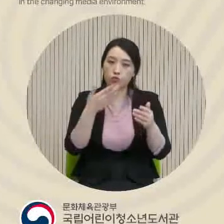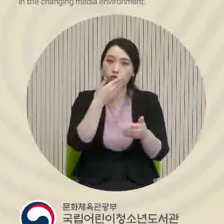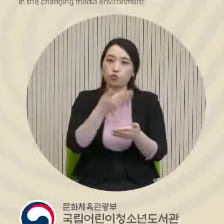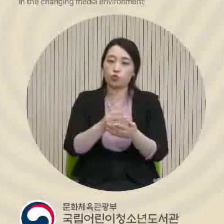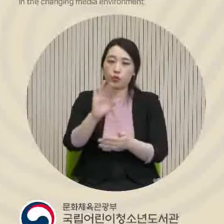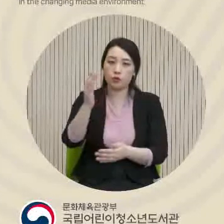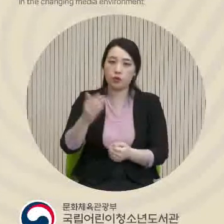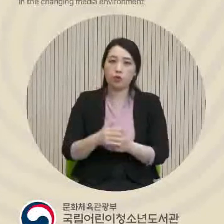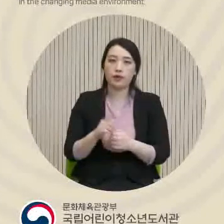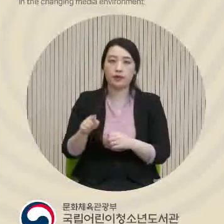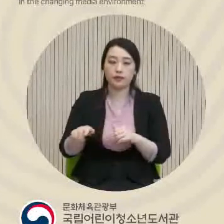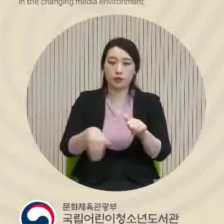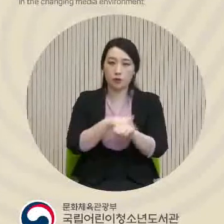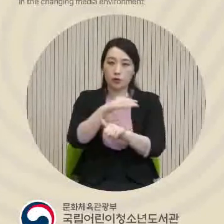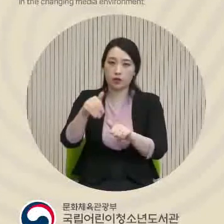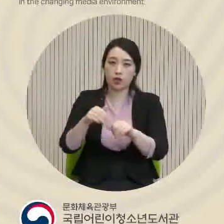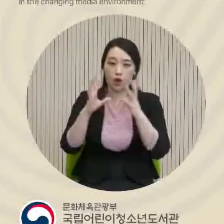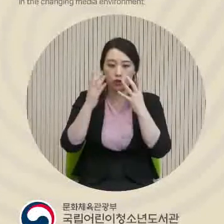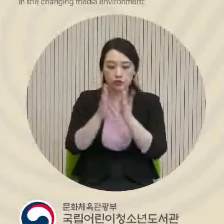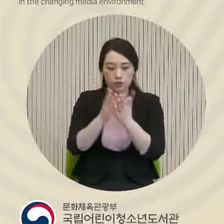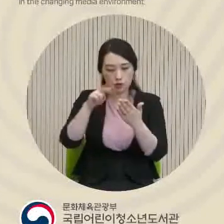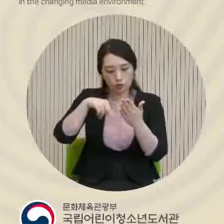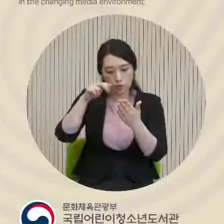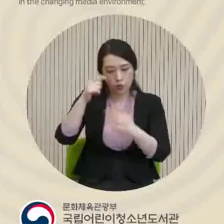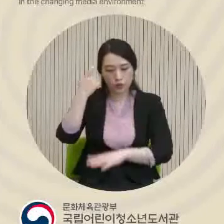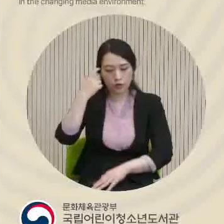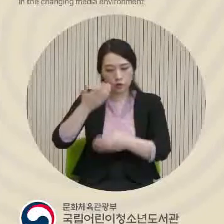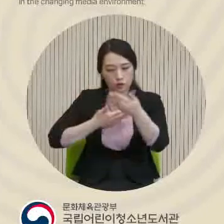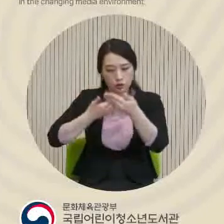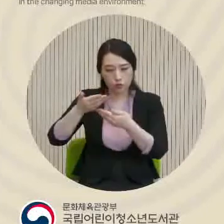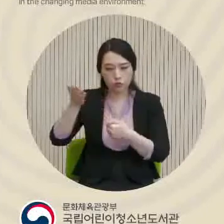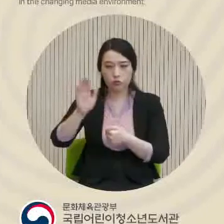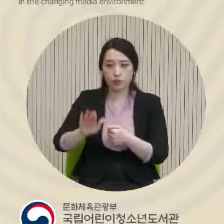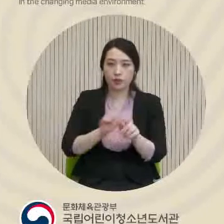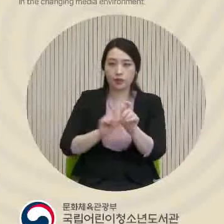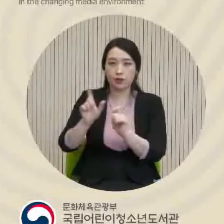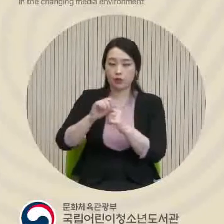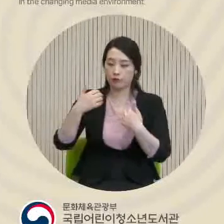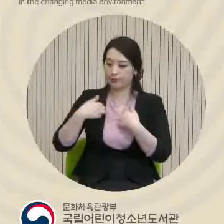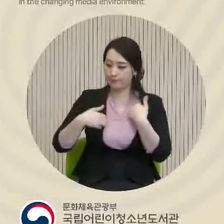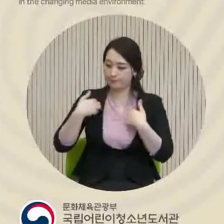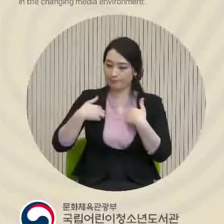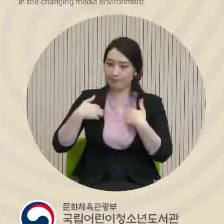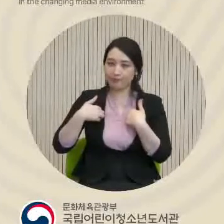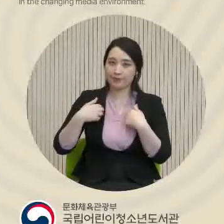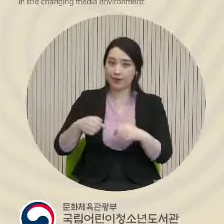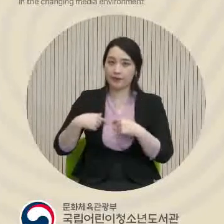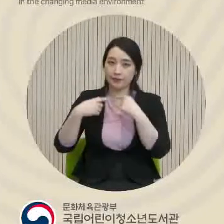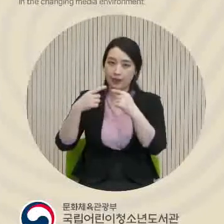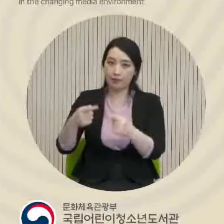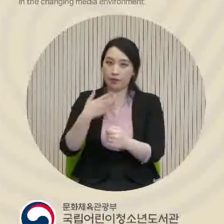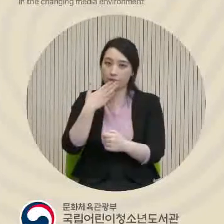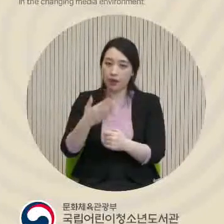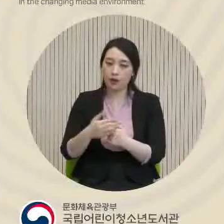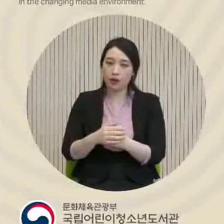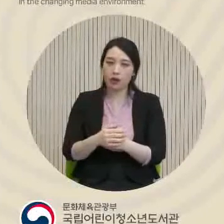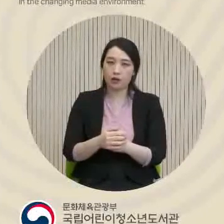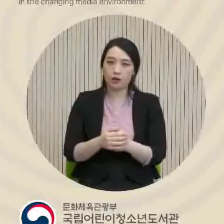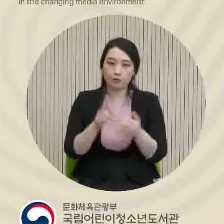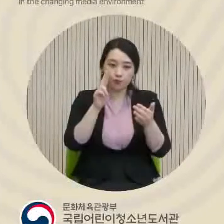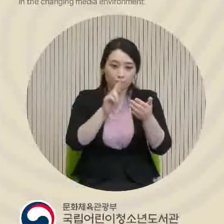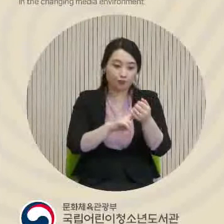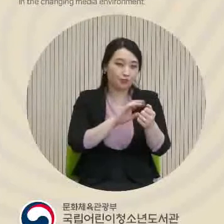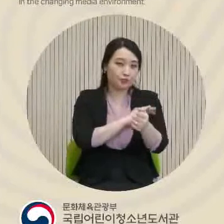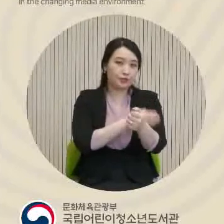reading activities and digital literacy as resources. In the process, children showed a possibility that they can